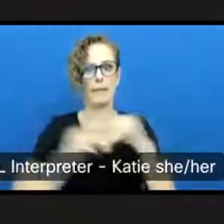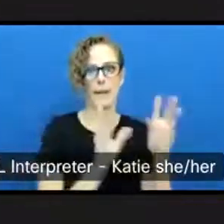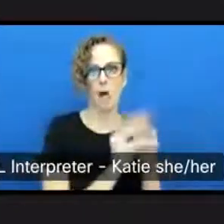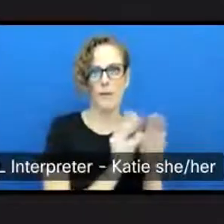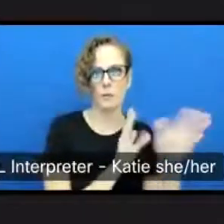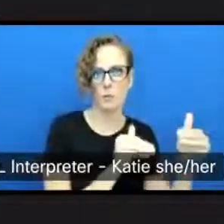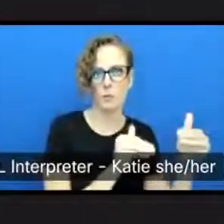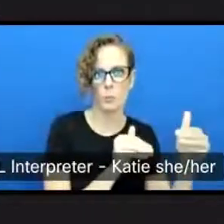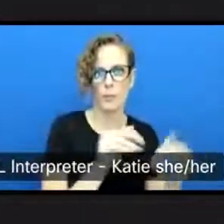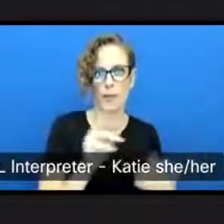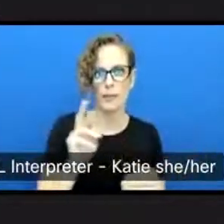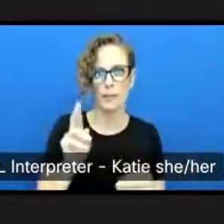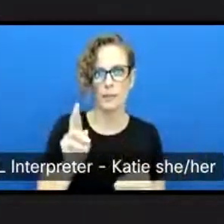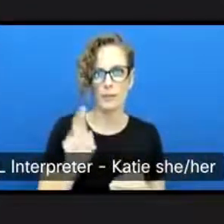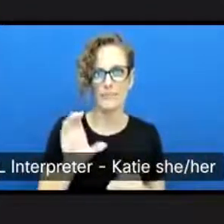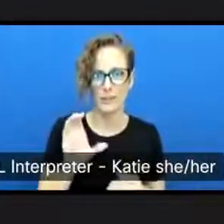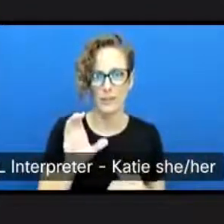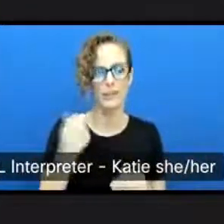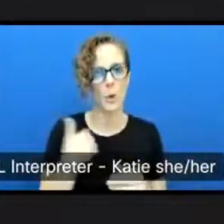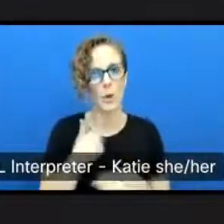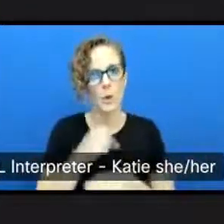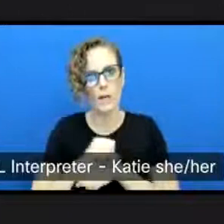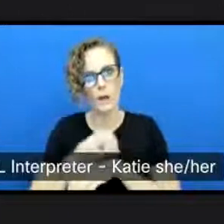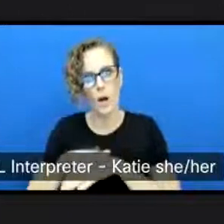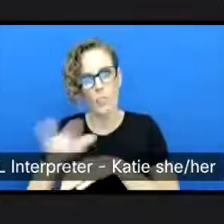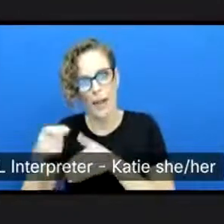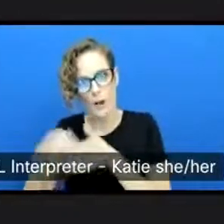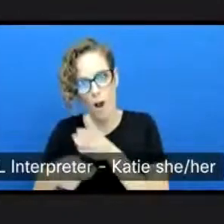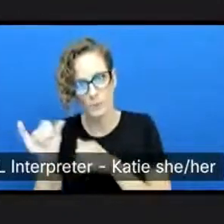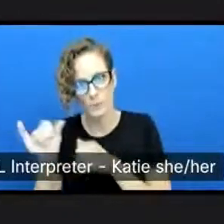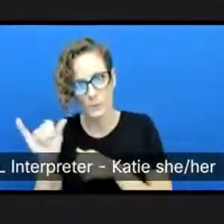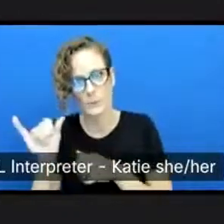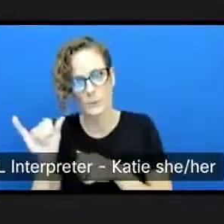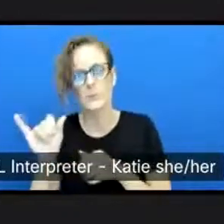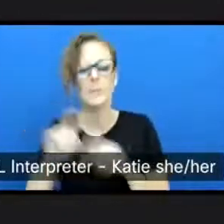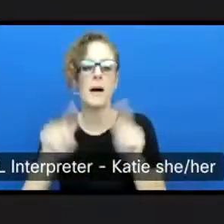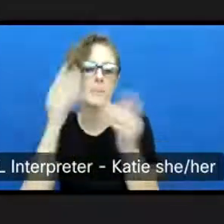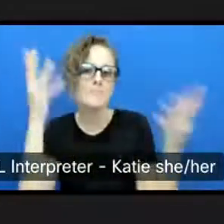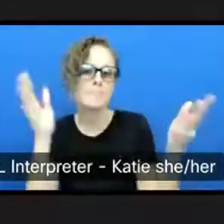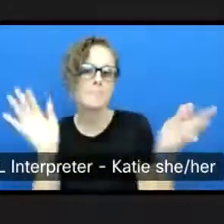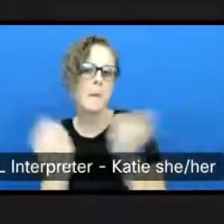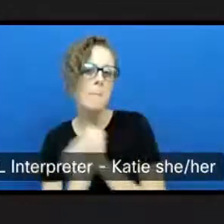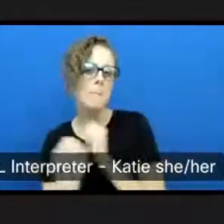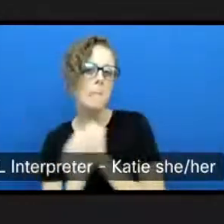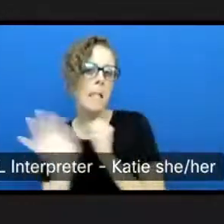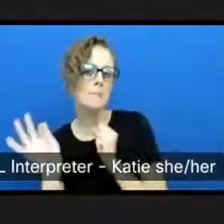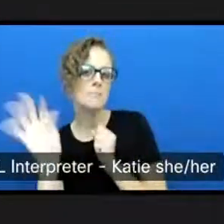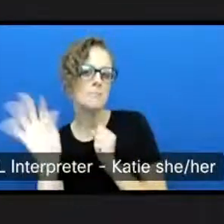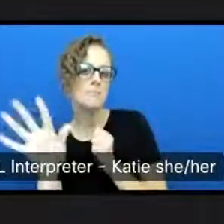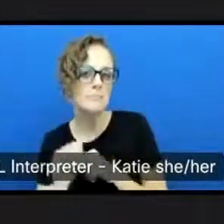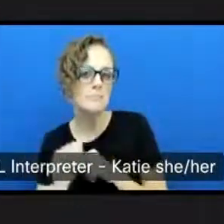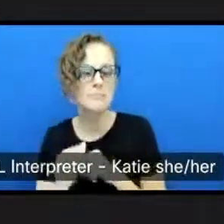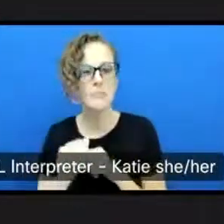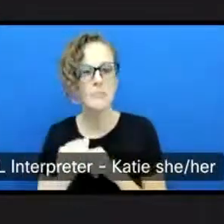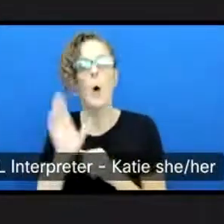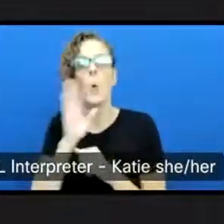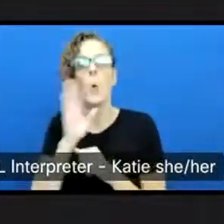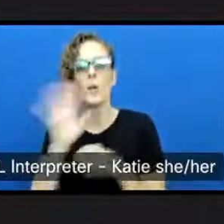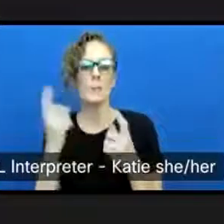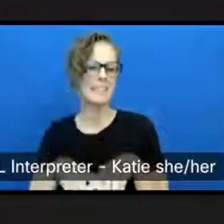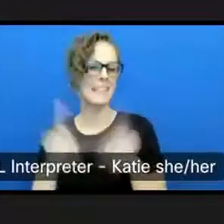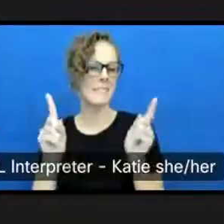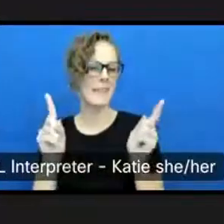walk in looking for jobs in our field. And then each of you, are able to offer what you're able to offer, for your companies, because people